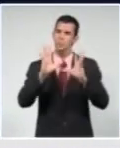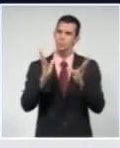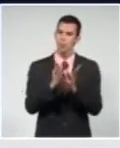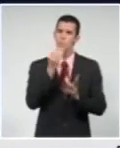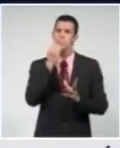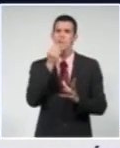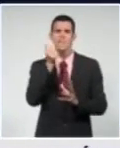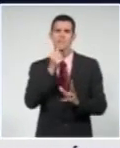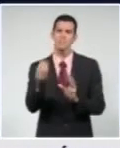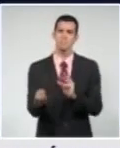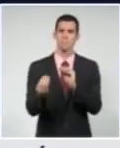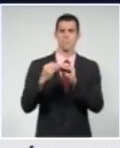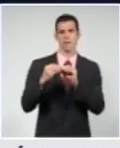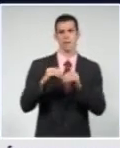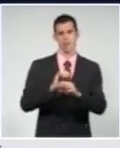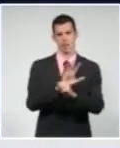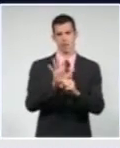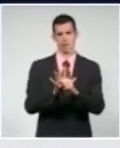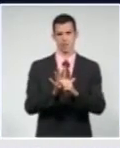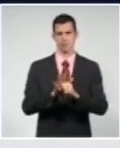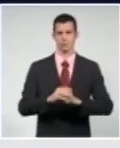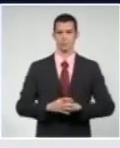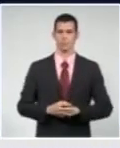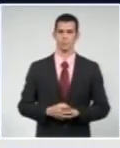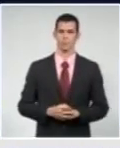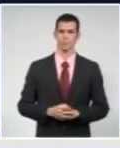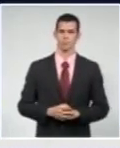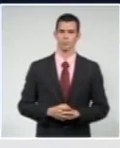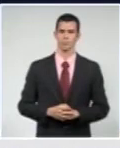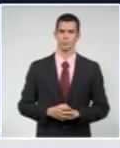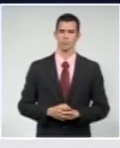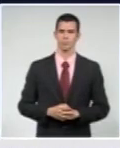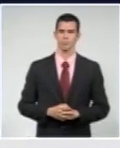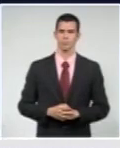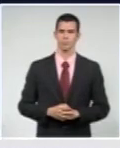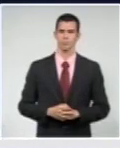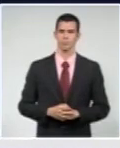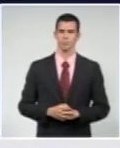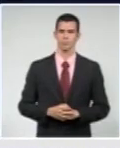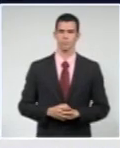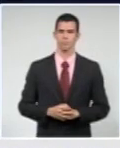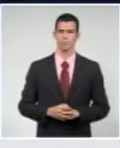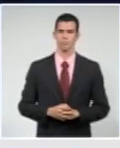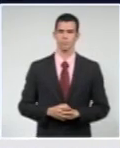90.4% of which have responded well to treatment and been discharged from hospital.